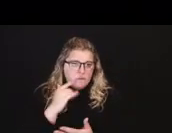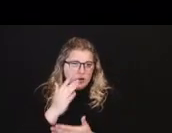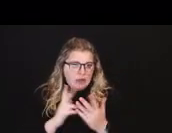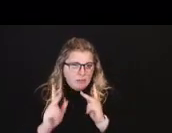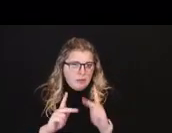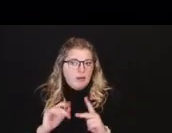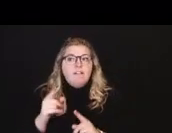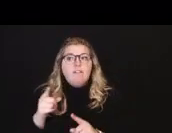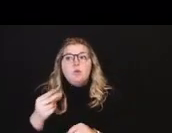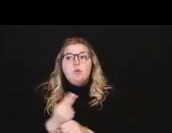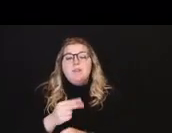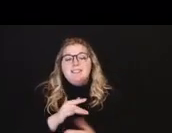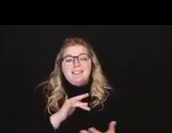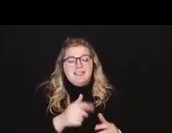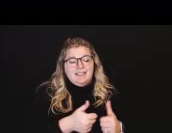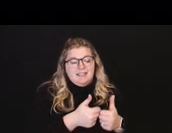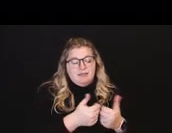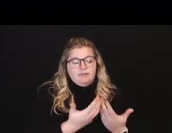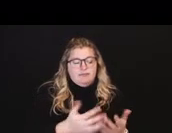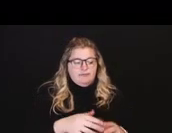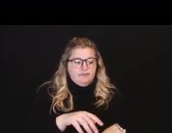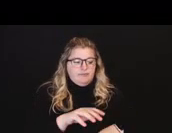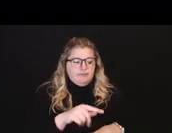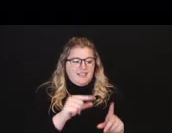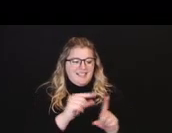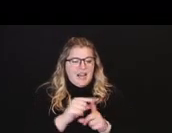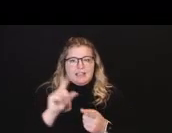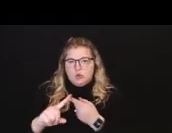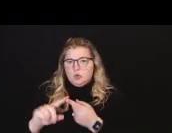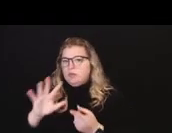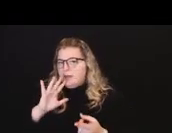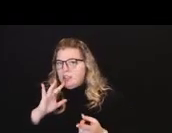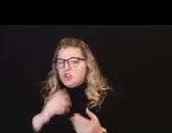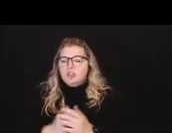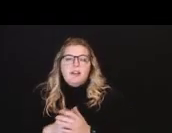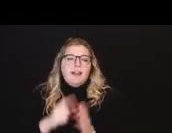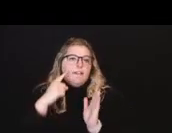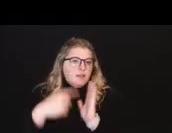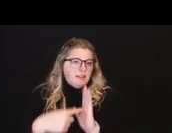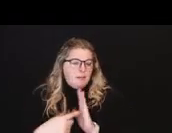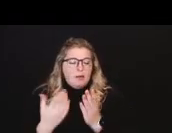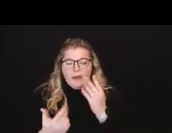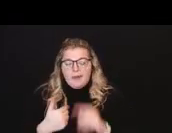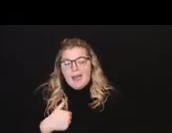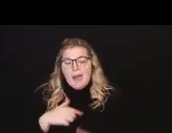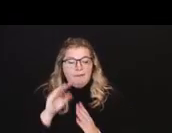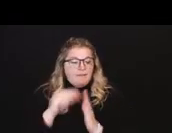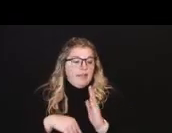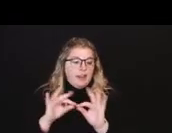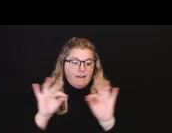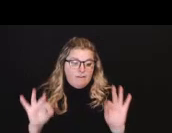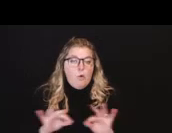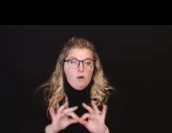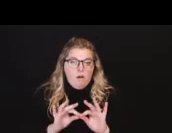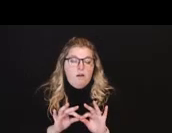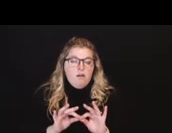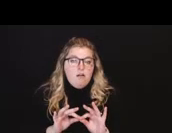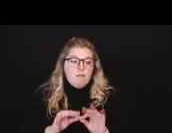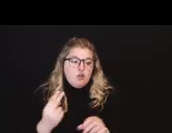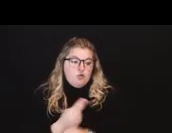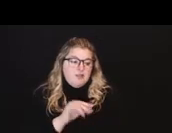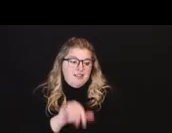who use text to speech, where, with my voice, I might say, I might fill in a form. Sometimes those tools